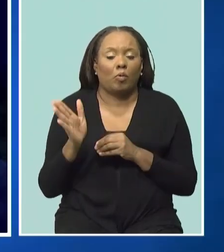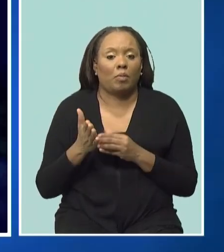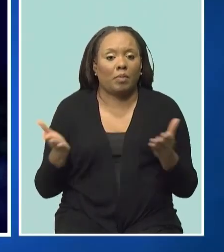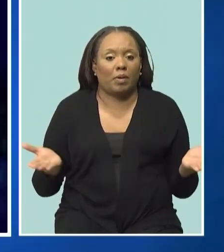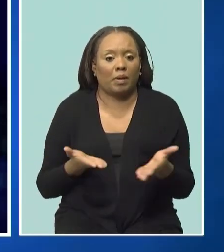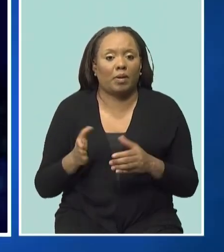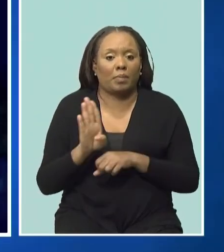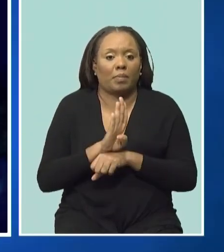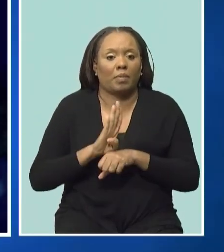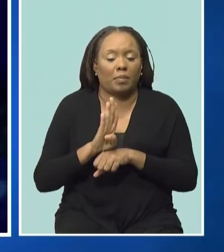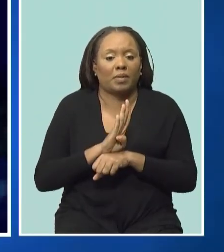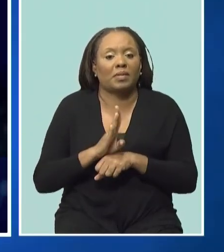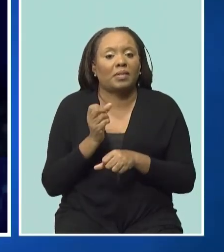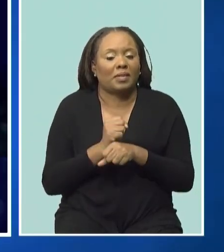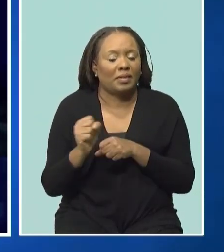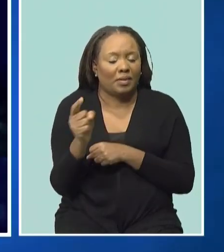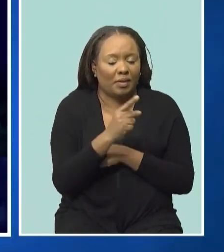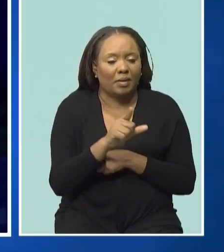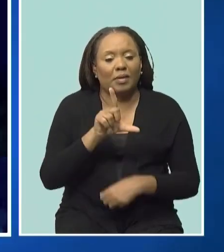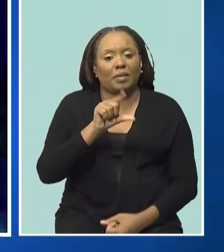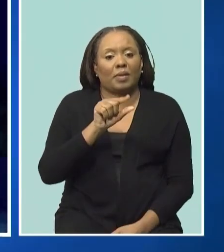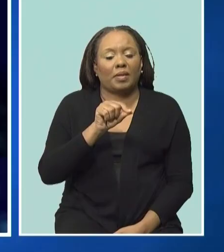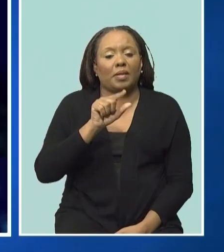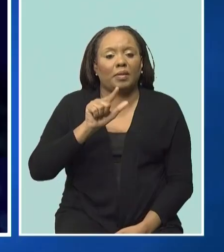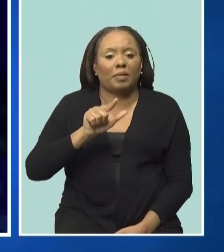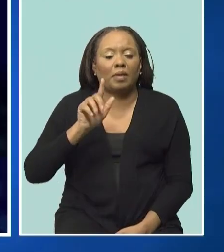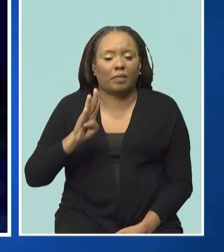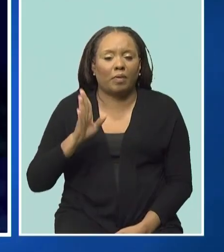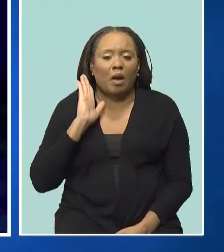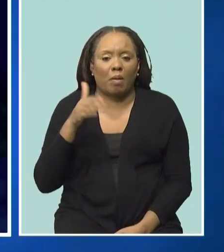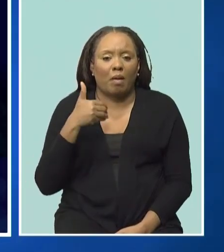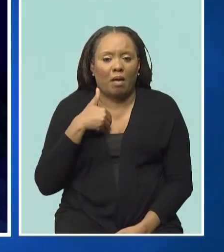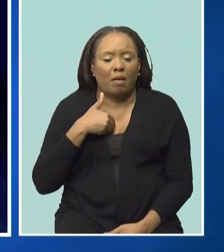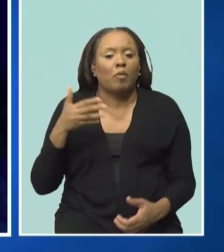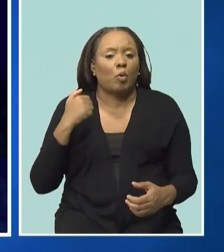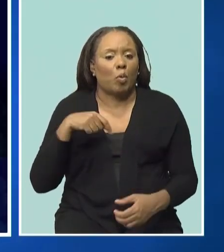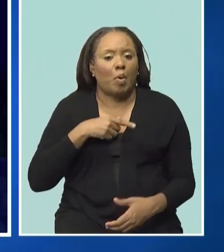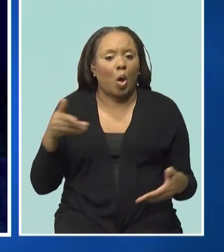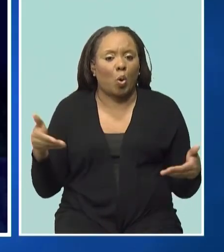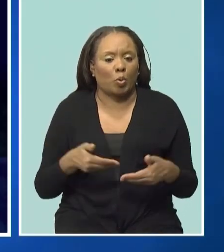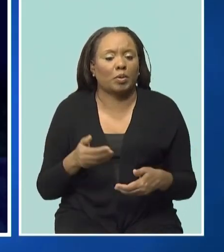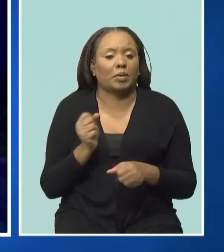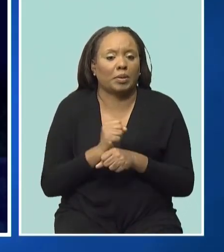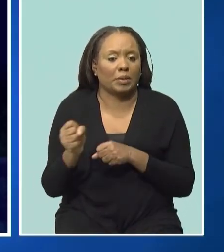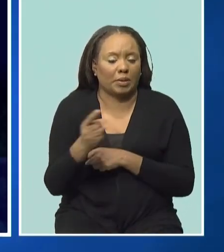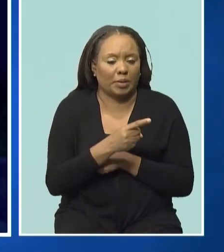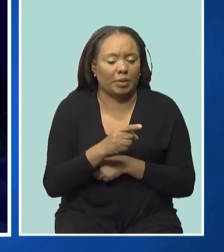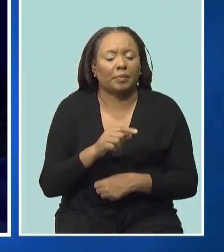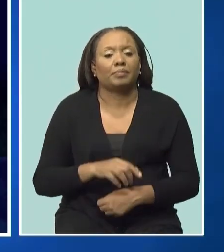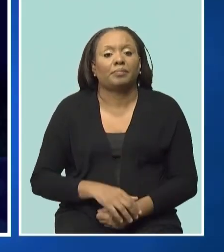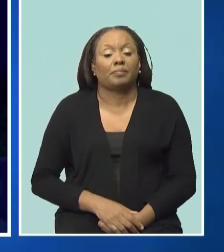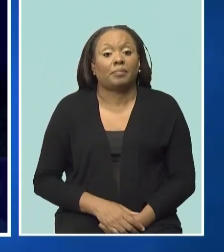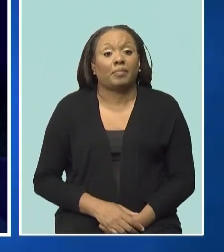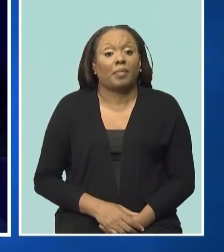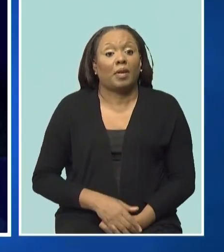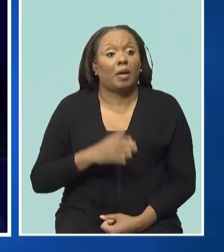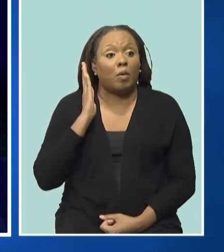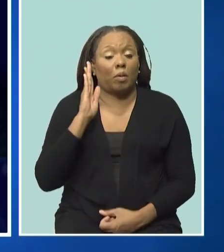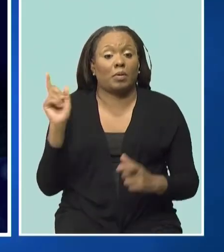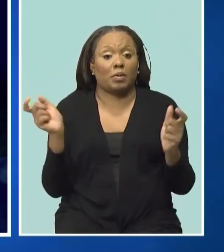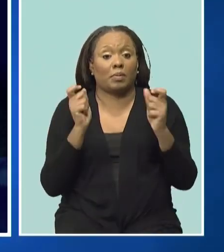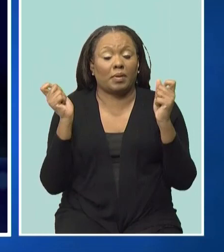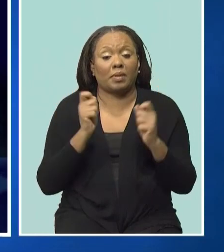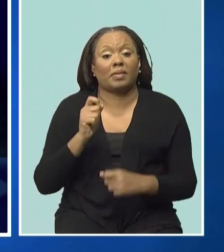in 2024 by the Institute of Chartered Accountants of Barbados, as they also will be celebrating their